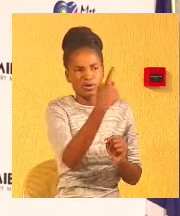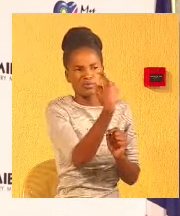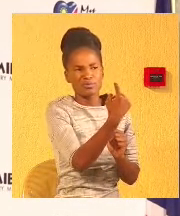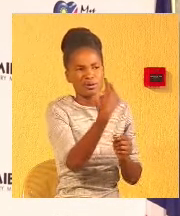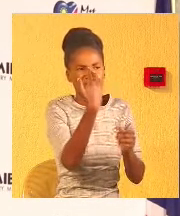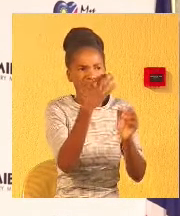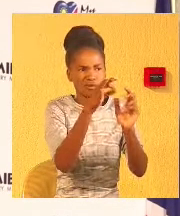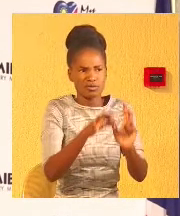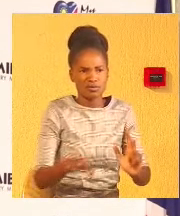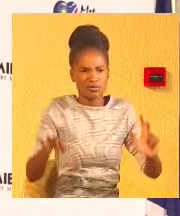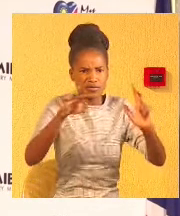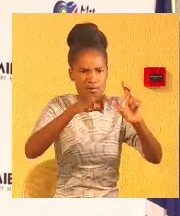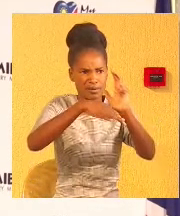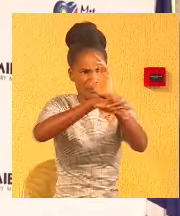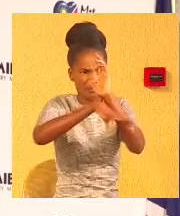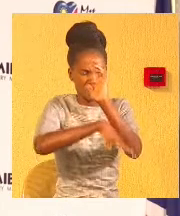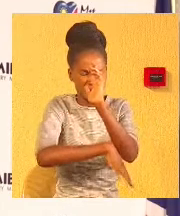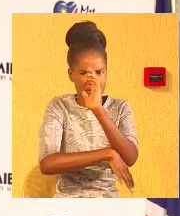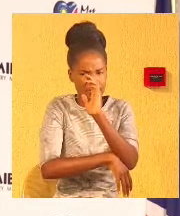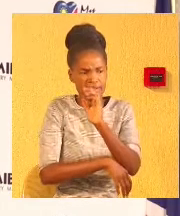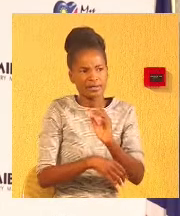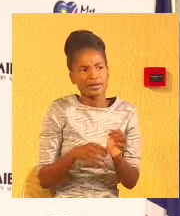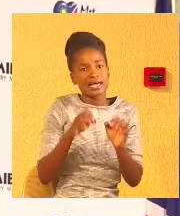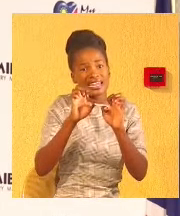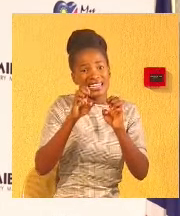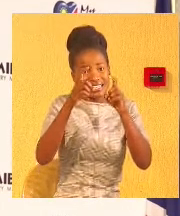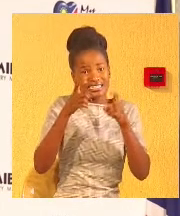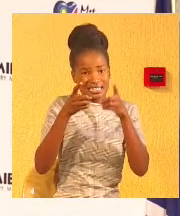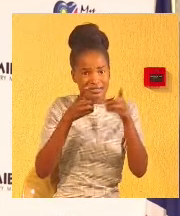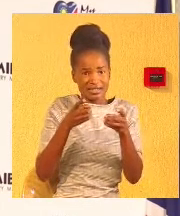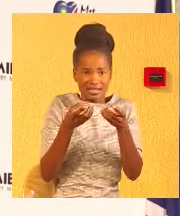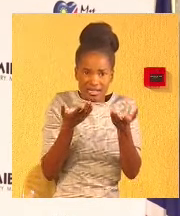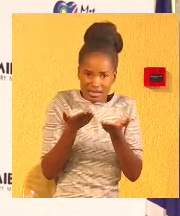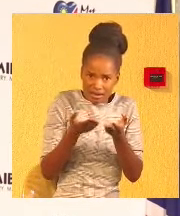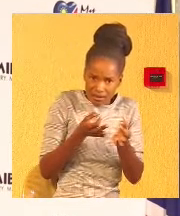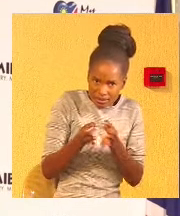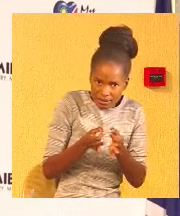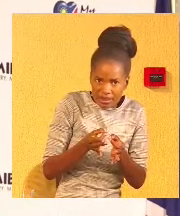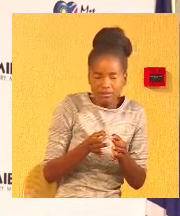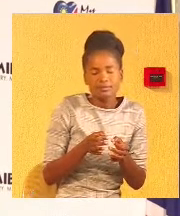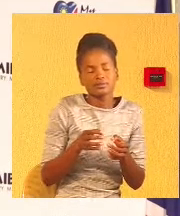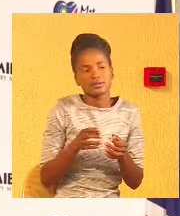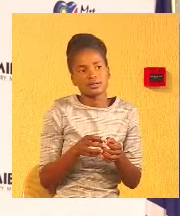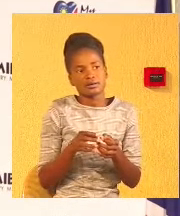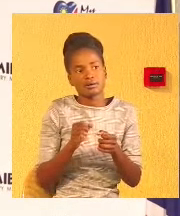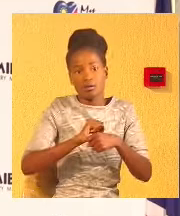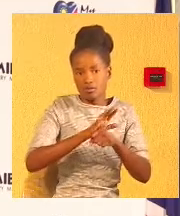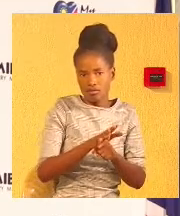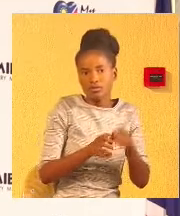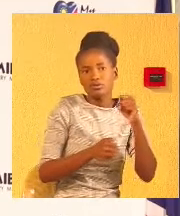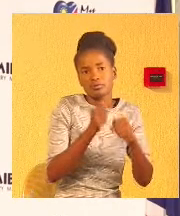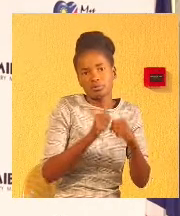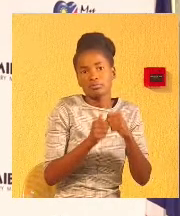Mr. Misika already alluded to a lot of things around how that has impacted your sector, but we'd like to hear from you as